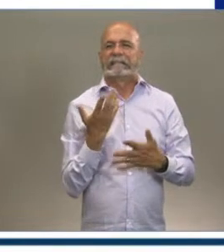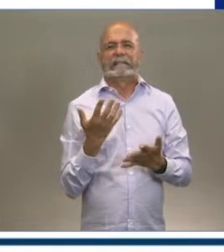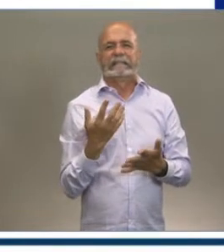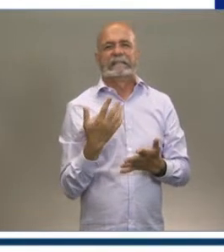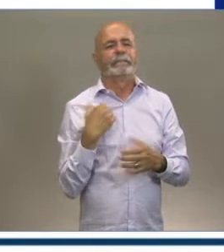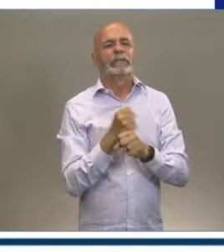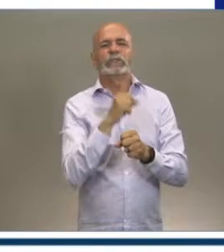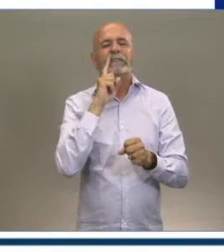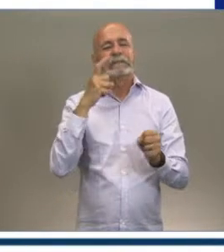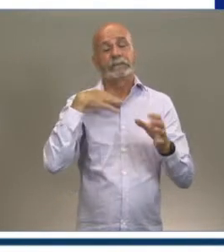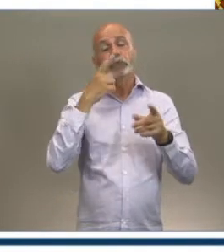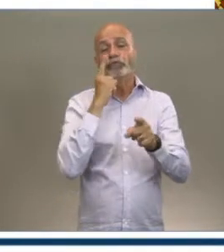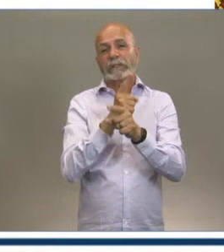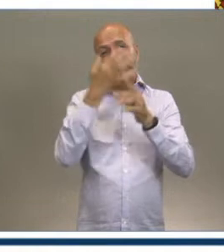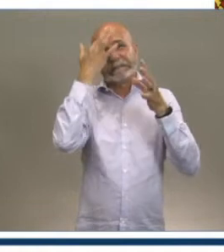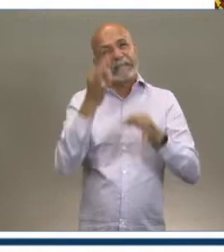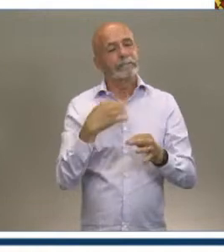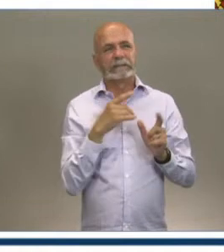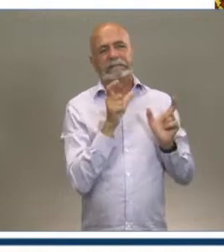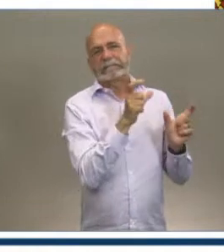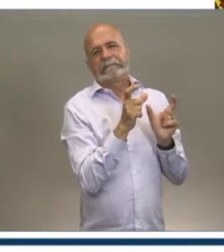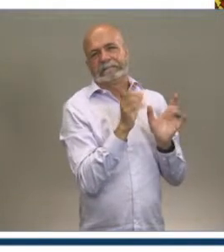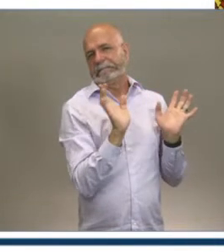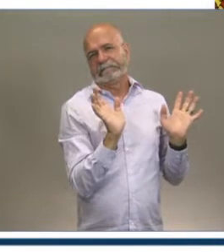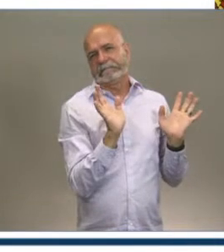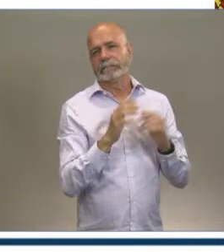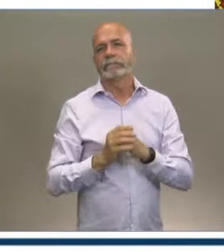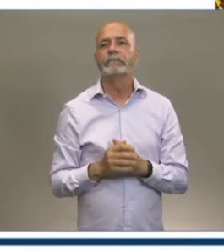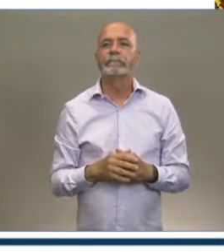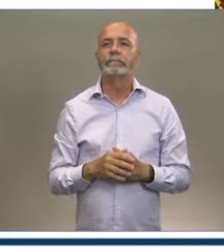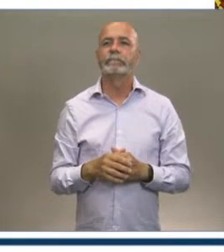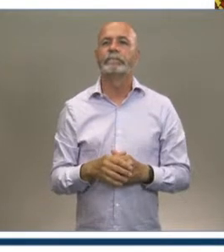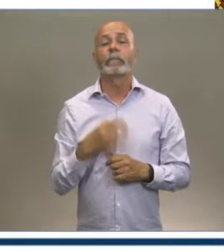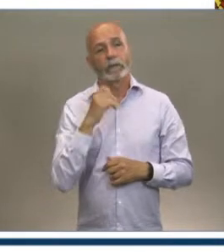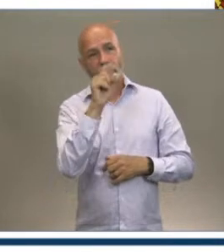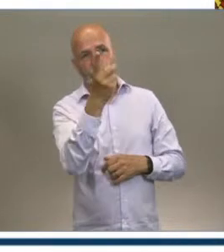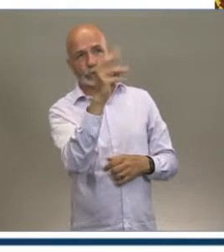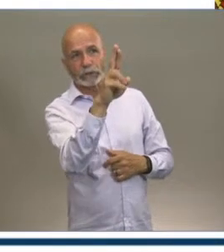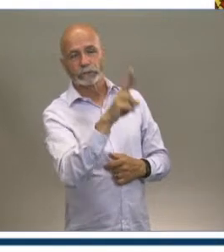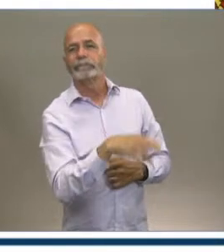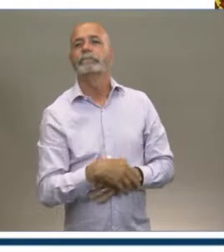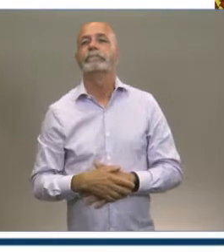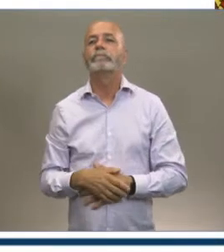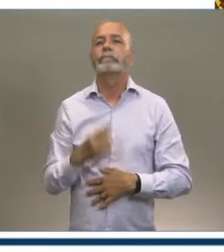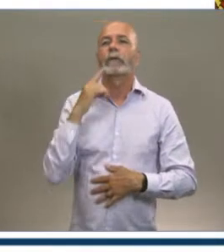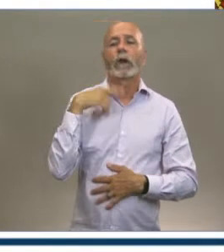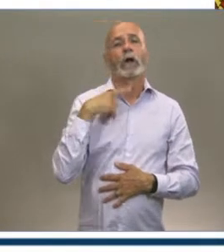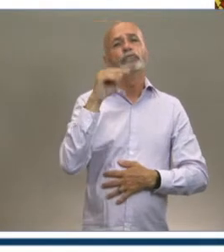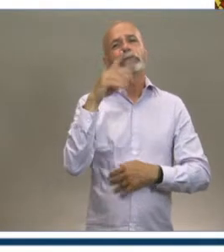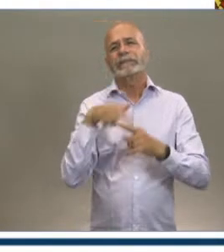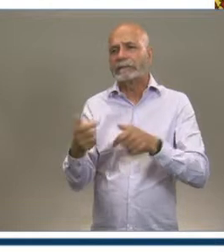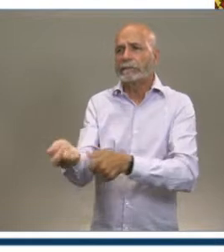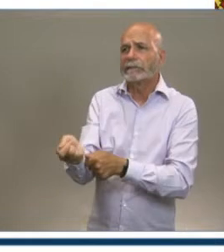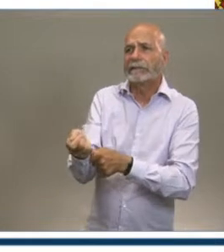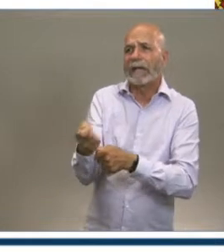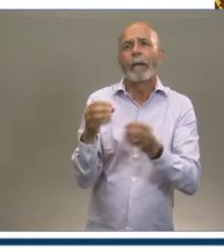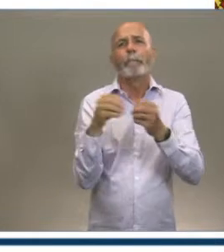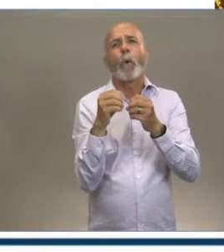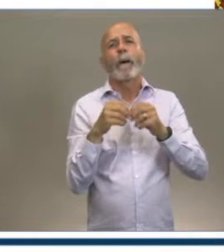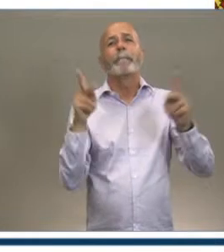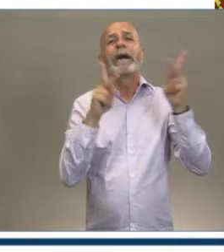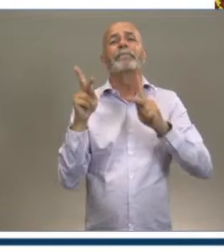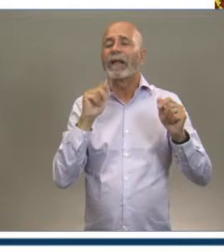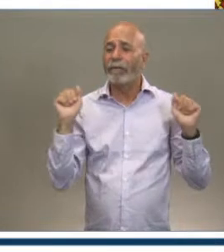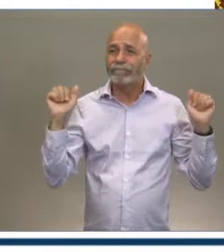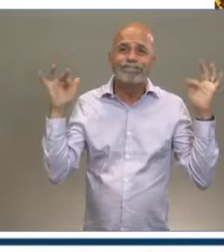today. Dr. Strang, you mentioned about efforts to boost vaccination rates, and as I look at the website today, it still